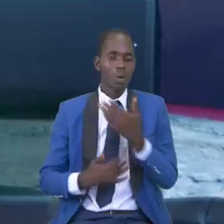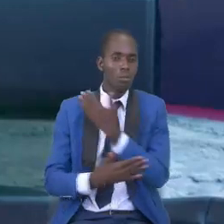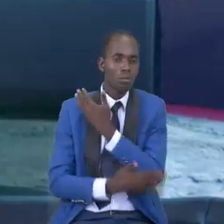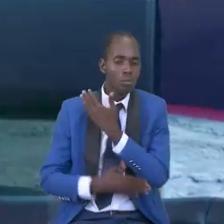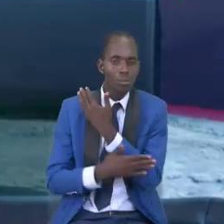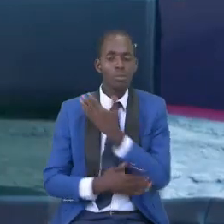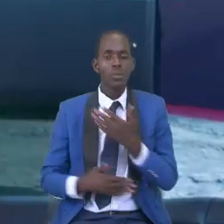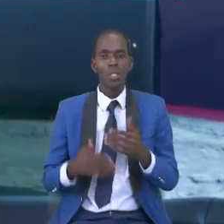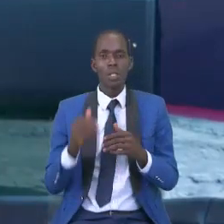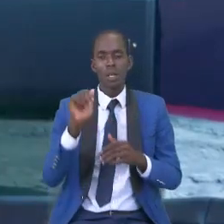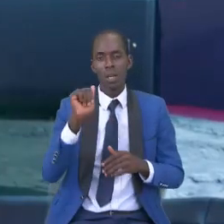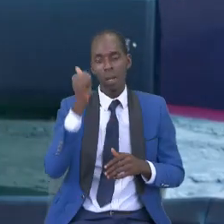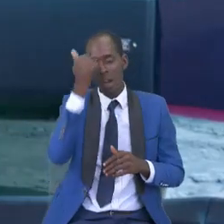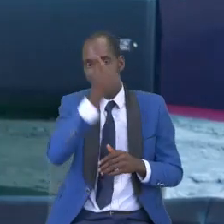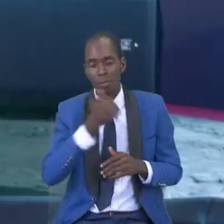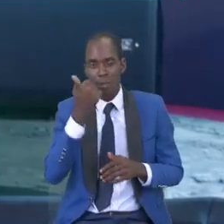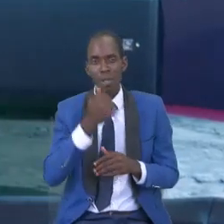the Lord is calling